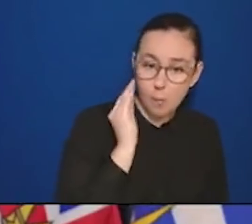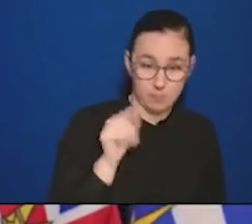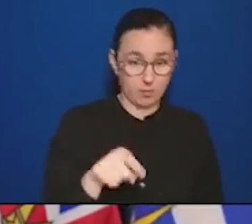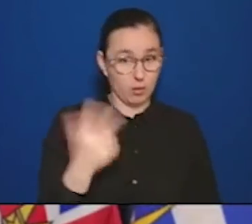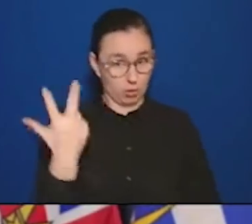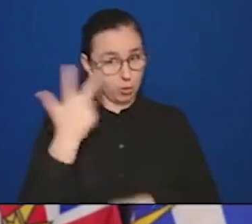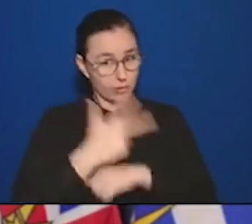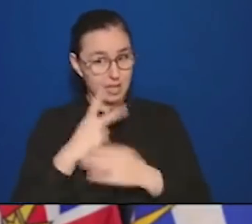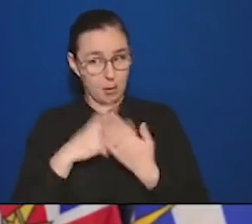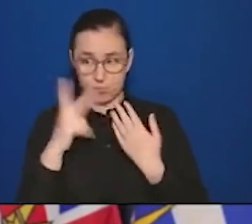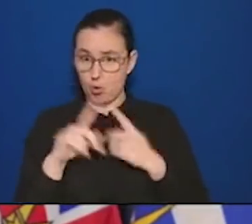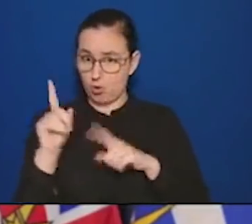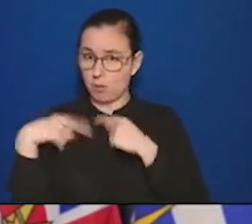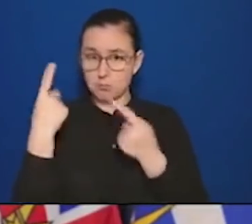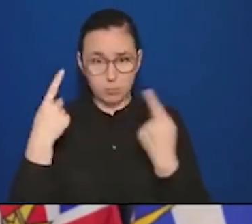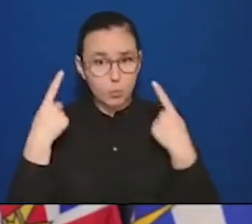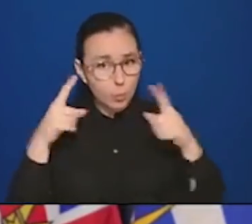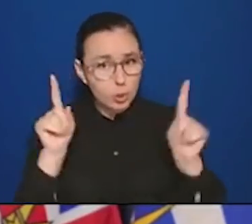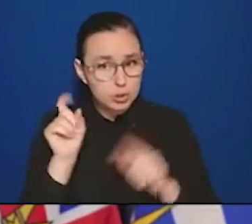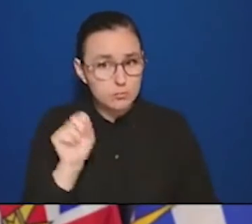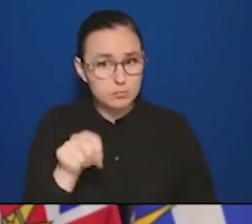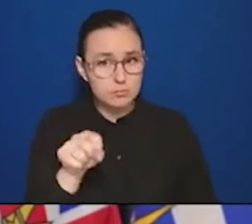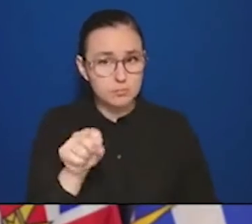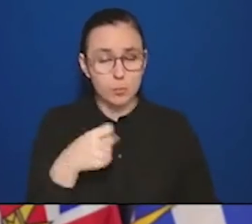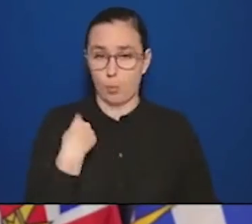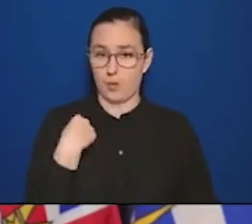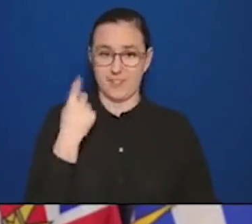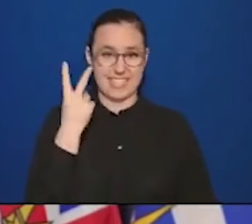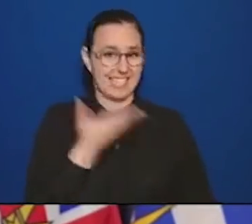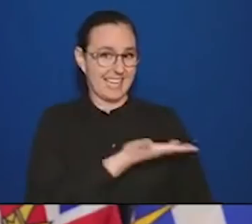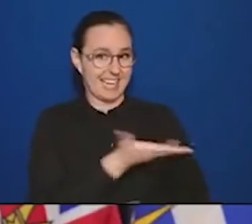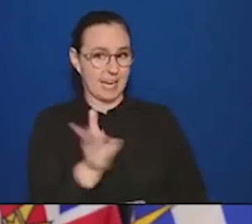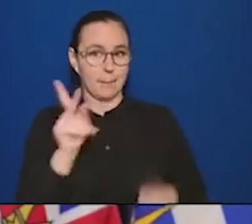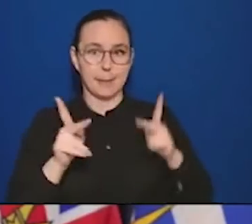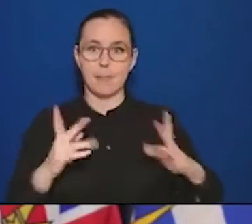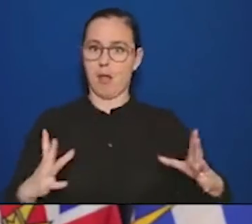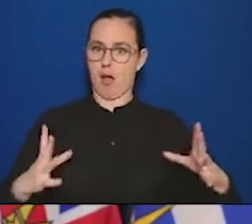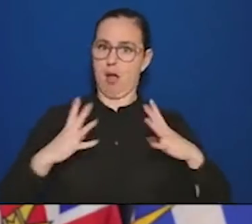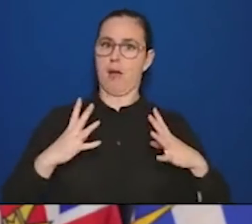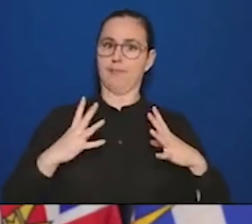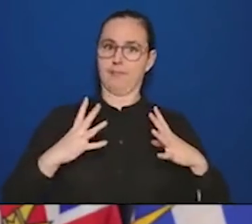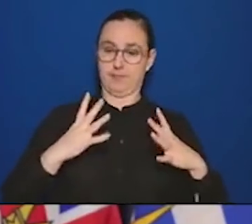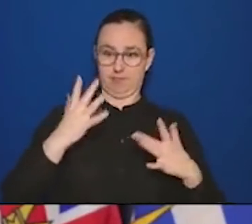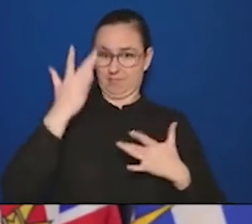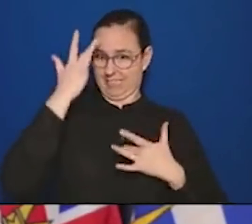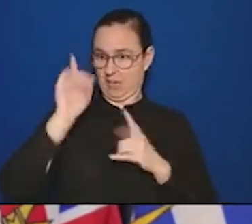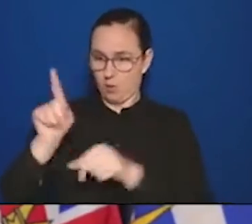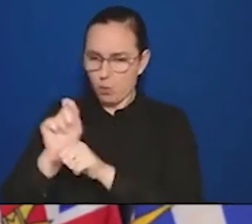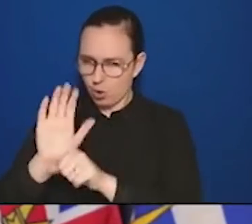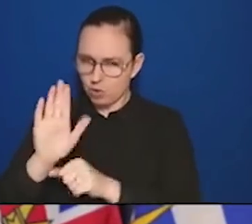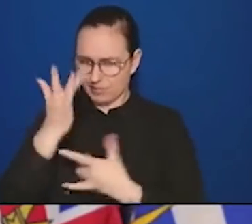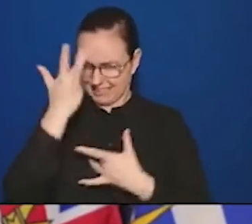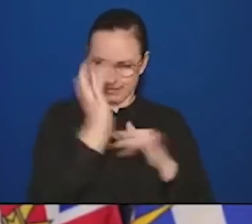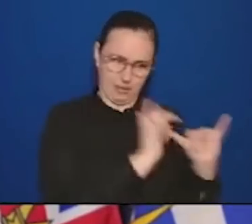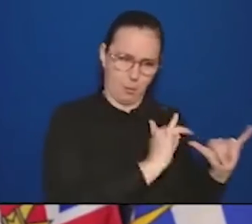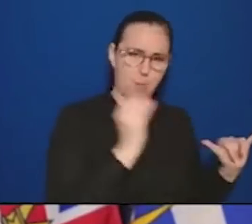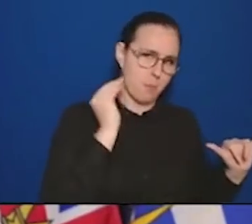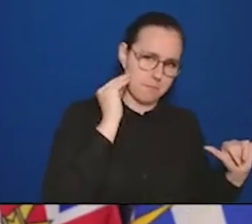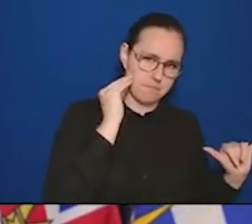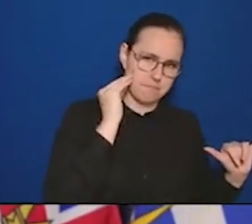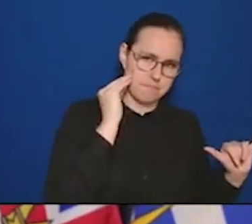shows people take time off when they need to, when they're sick. And during the consultation, we found out